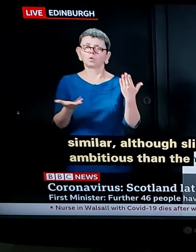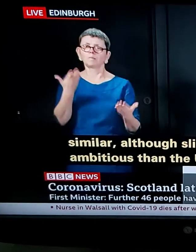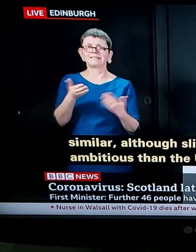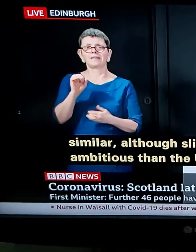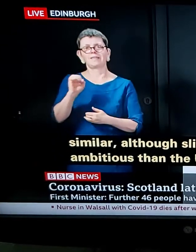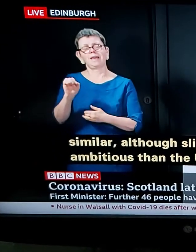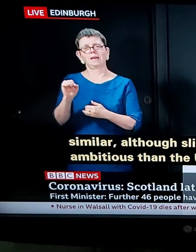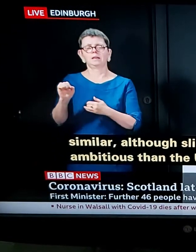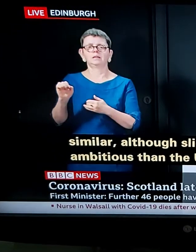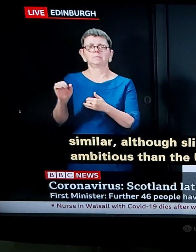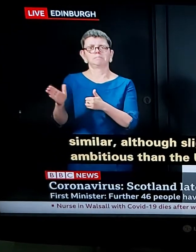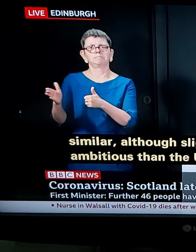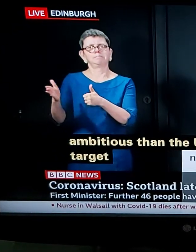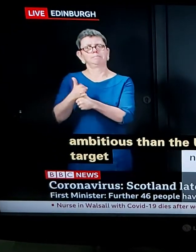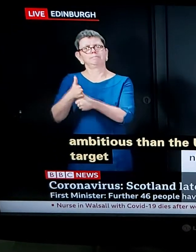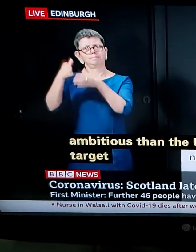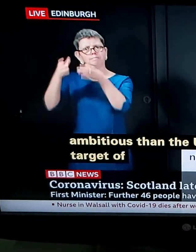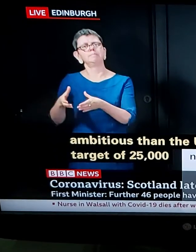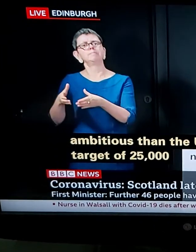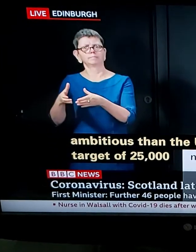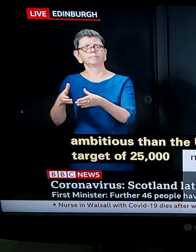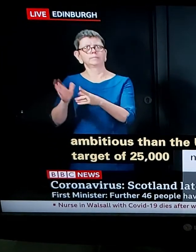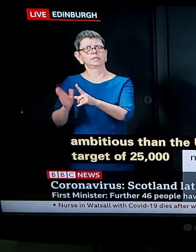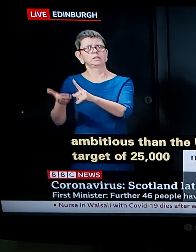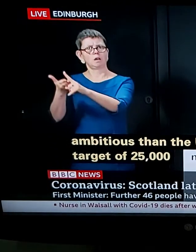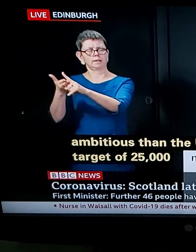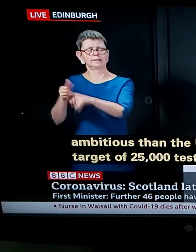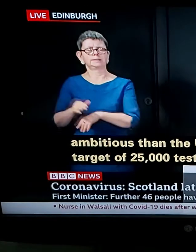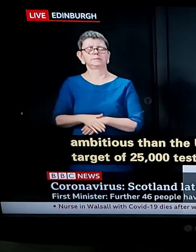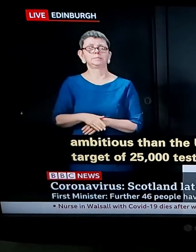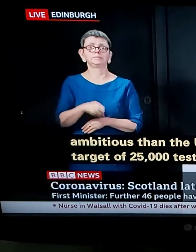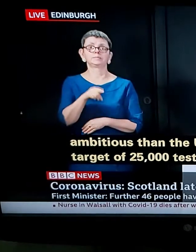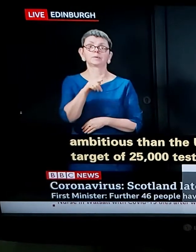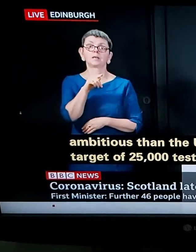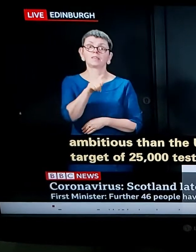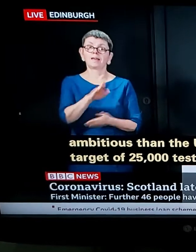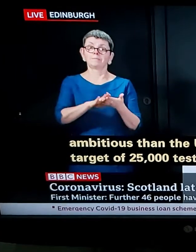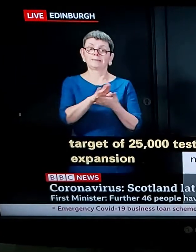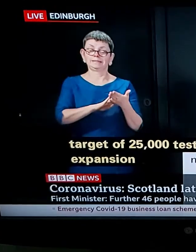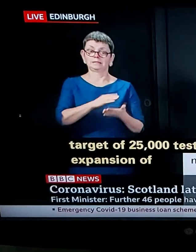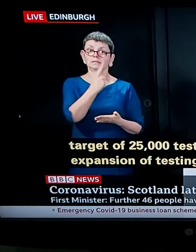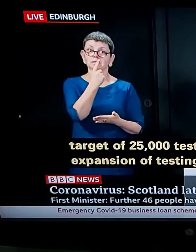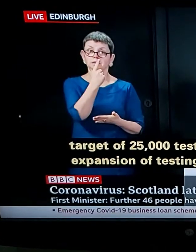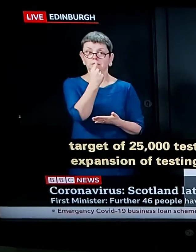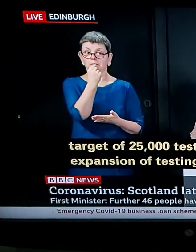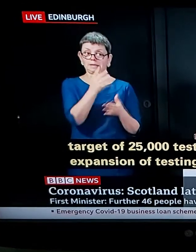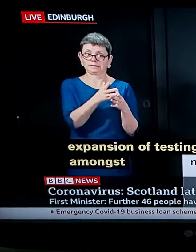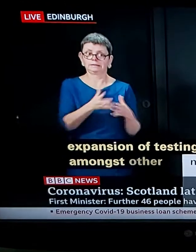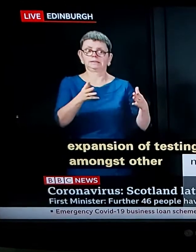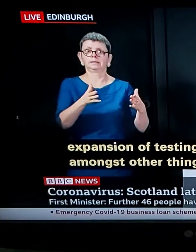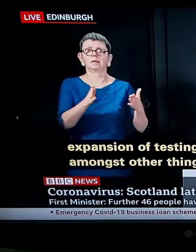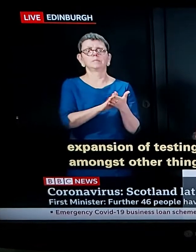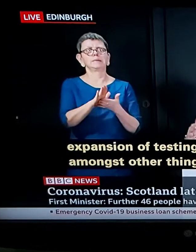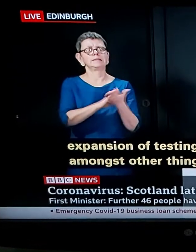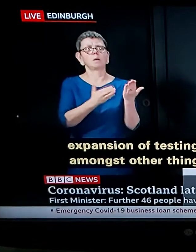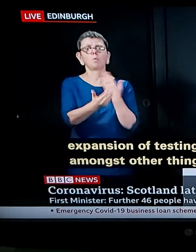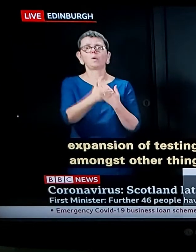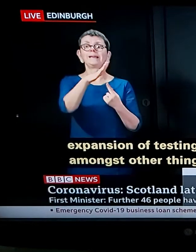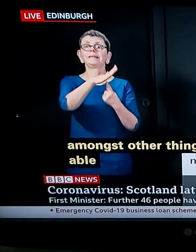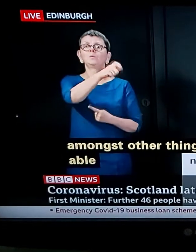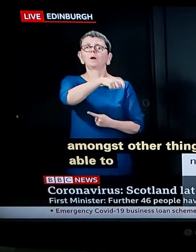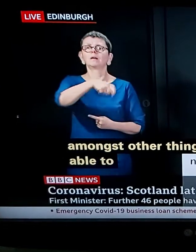tests a day. This expansion of testing capacity means, amongst other things, that we will be able to test more key workers with